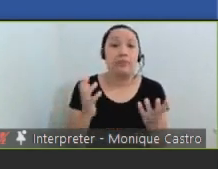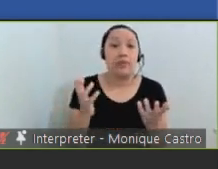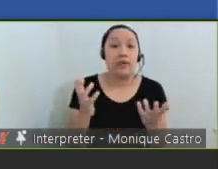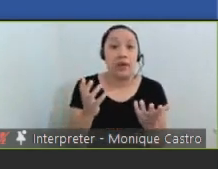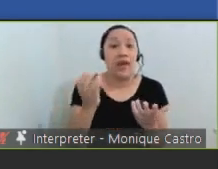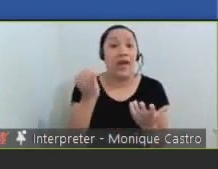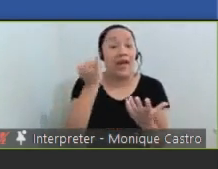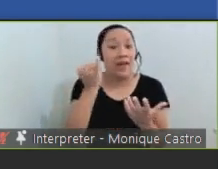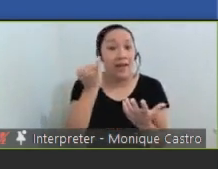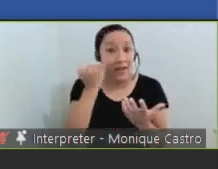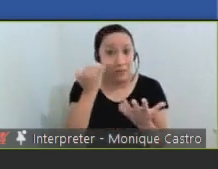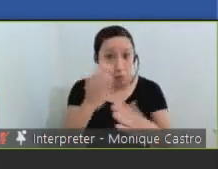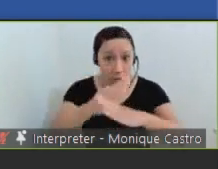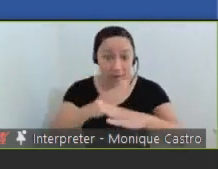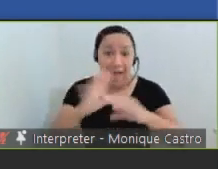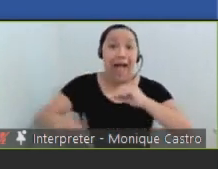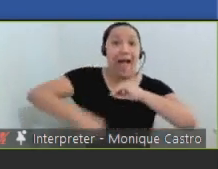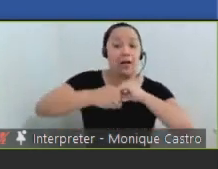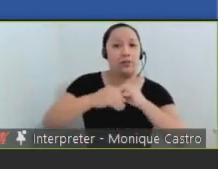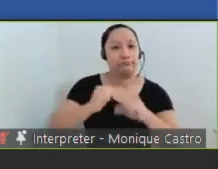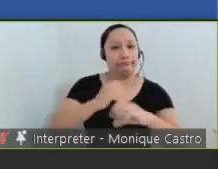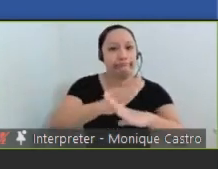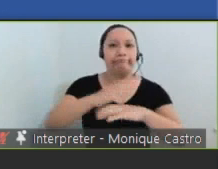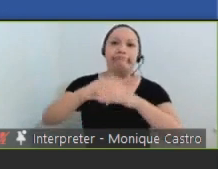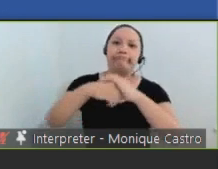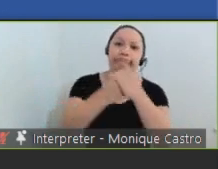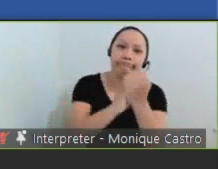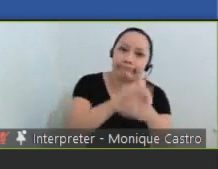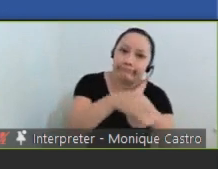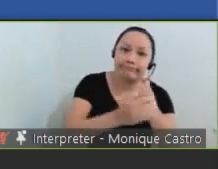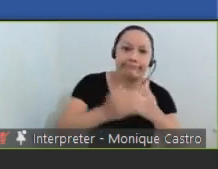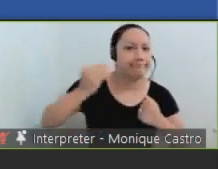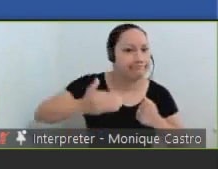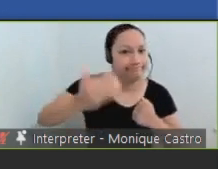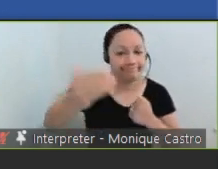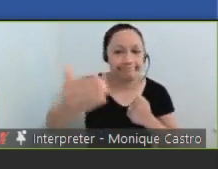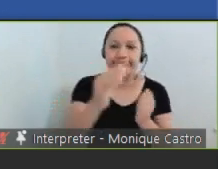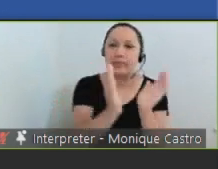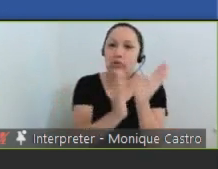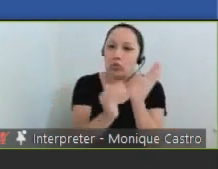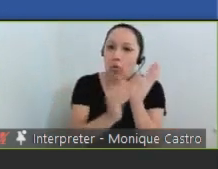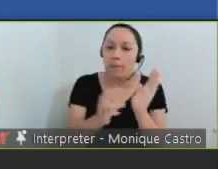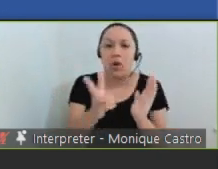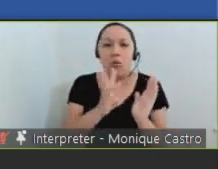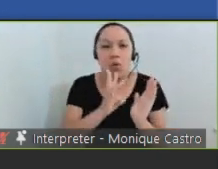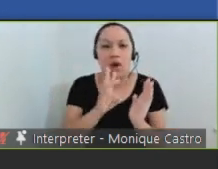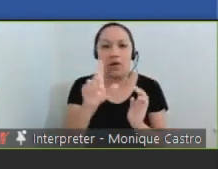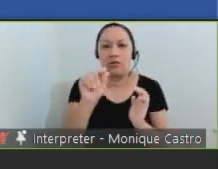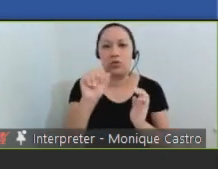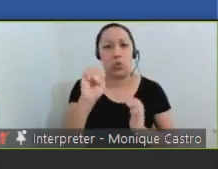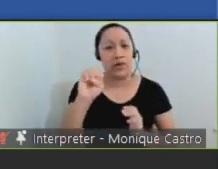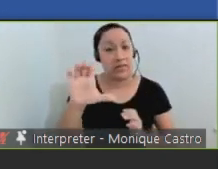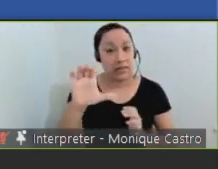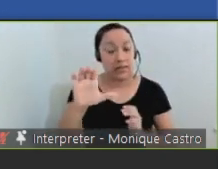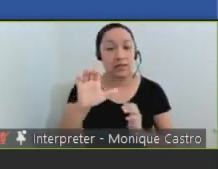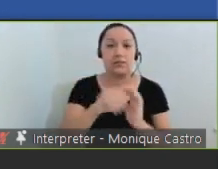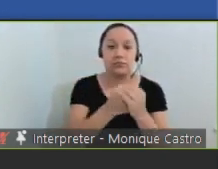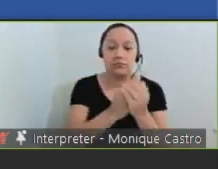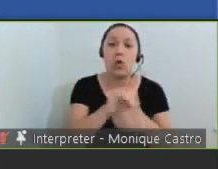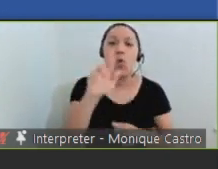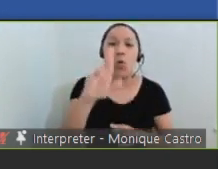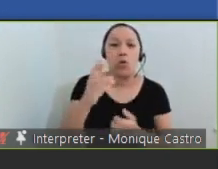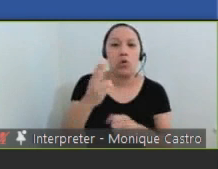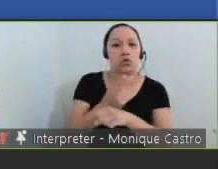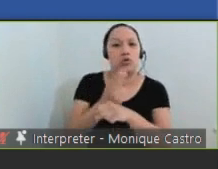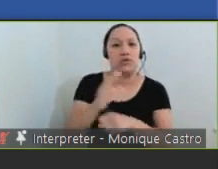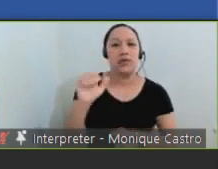frequent hand washing and proper hand hygiene techniques. So washing your hands regularly with soap and water for at least 20 seconds or using